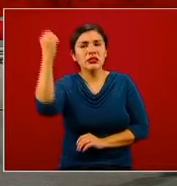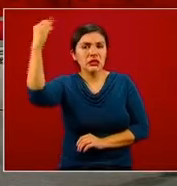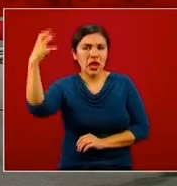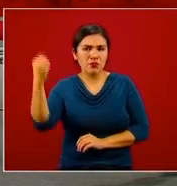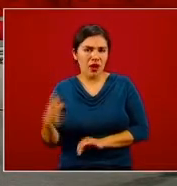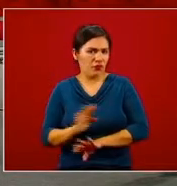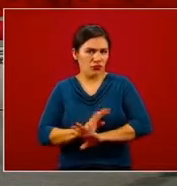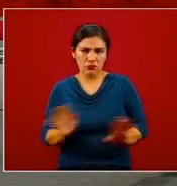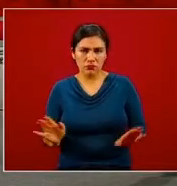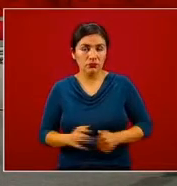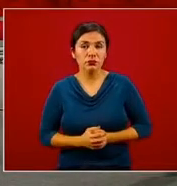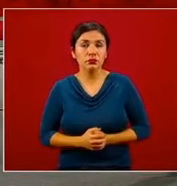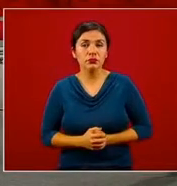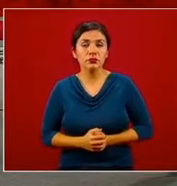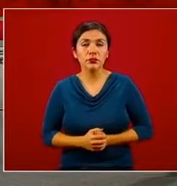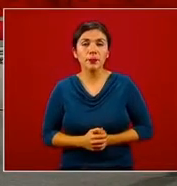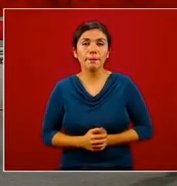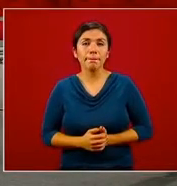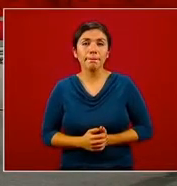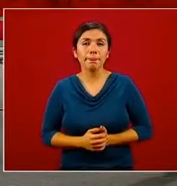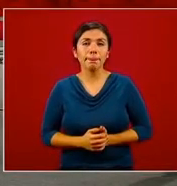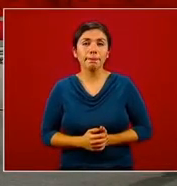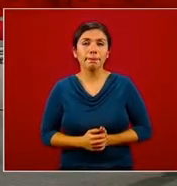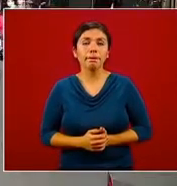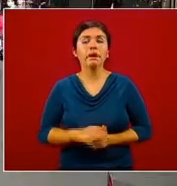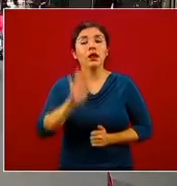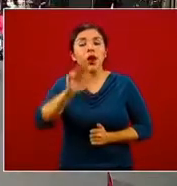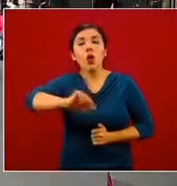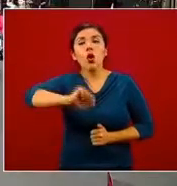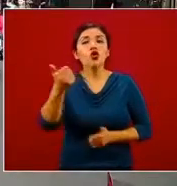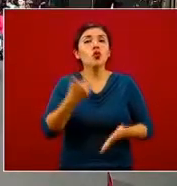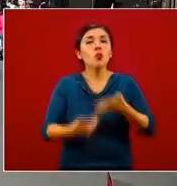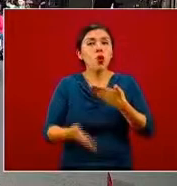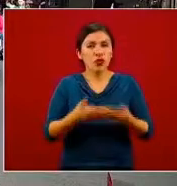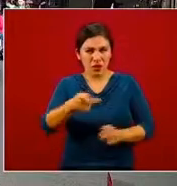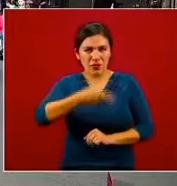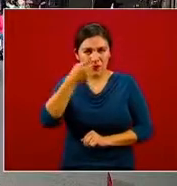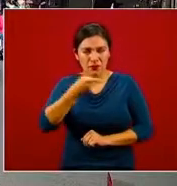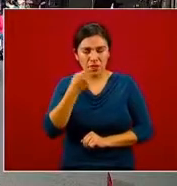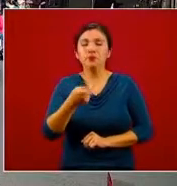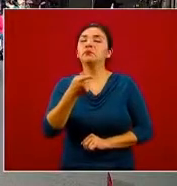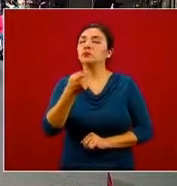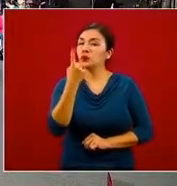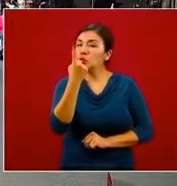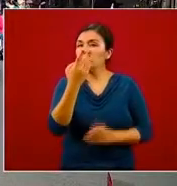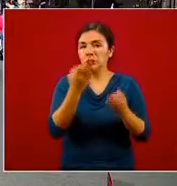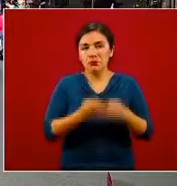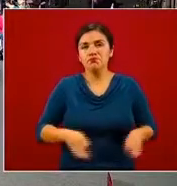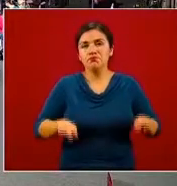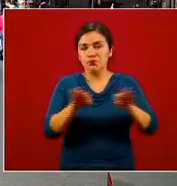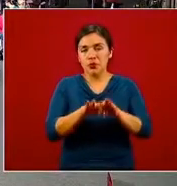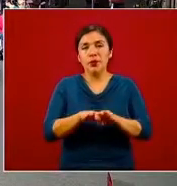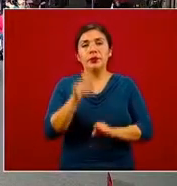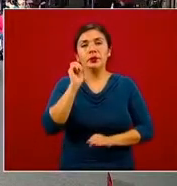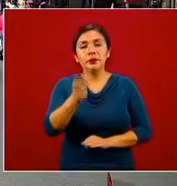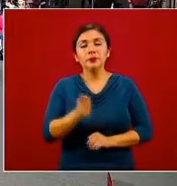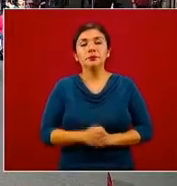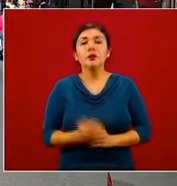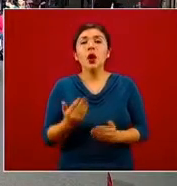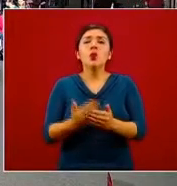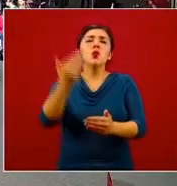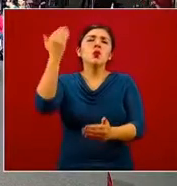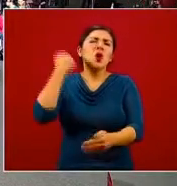the specifics of the stoplight. And again, on May 15th, there was an agreement published on the